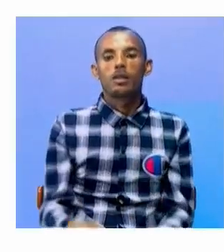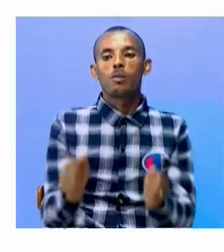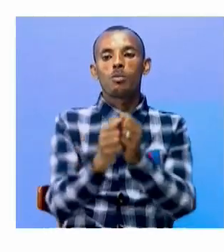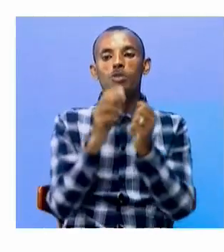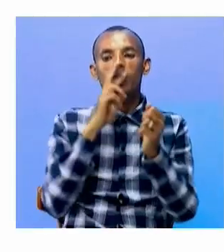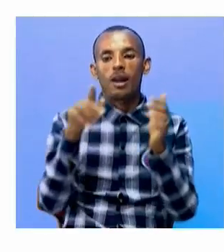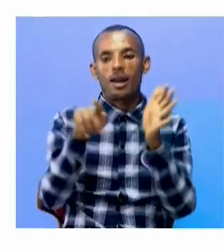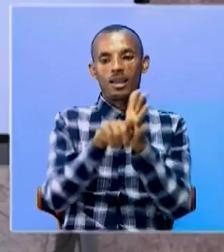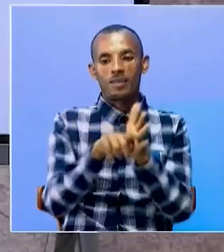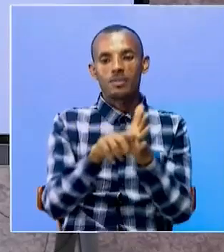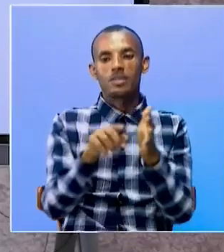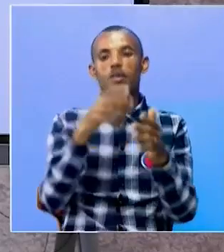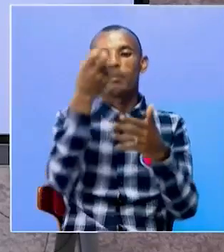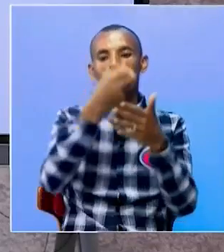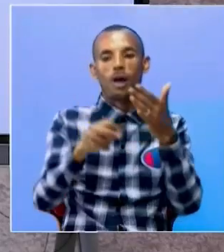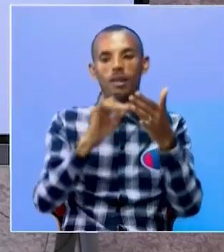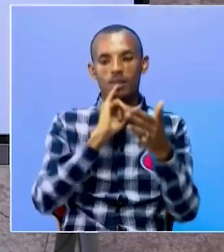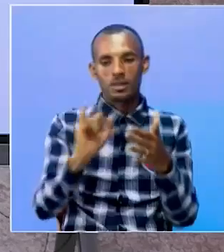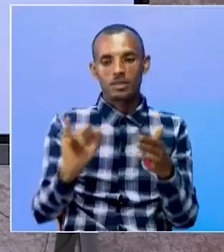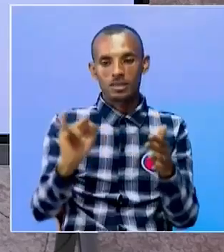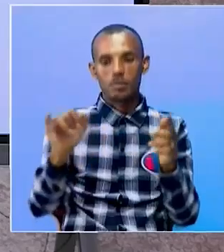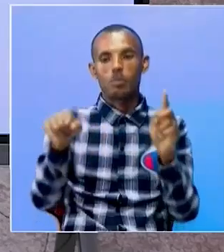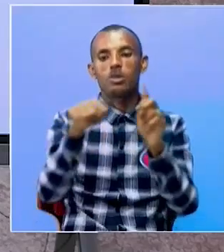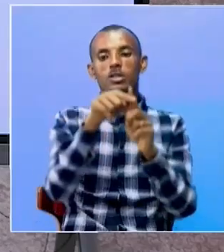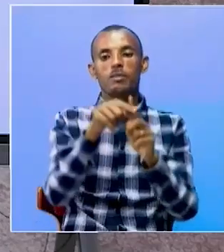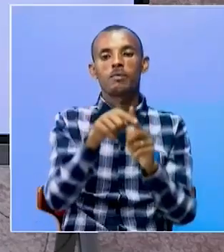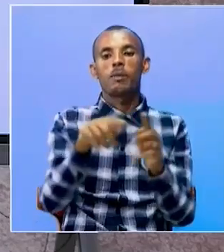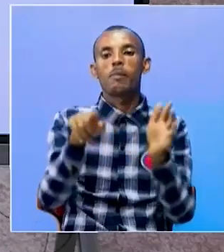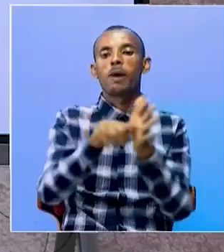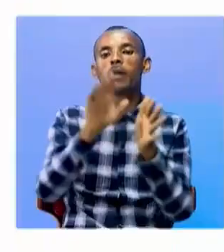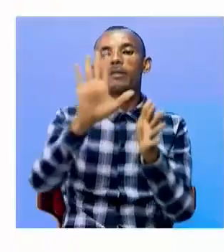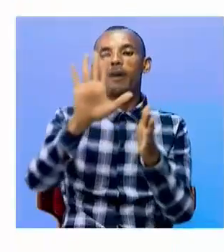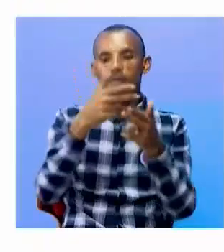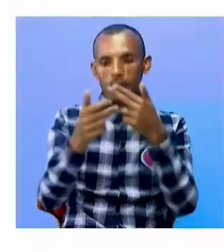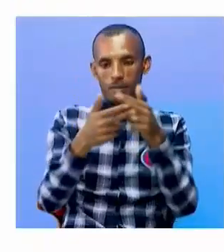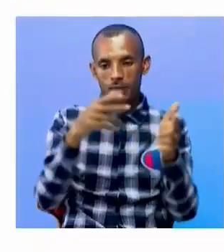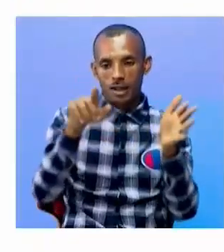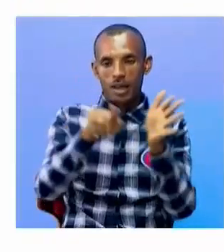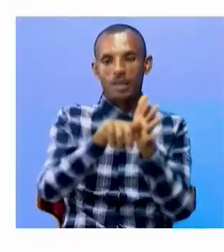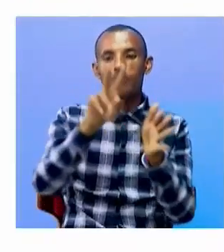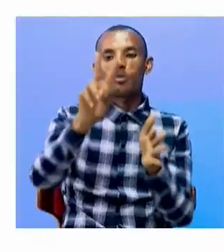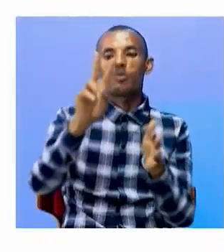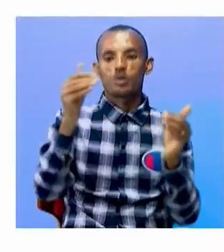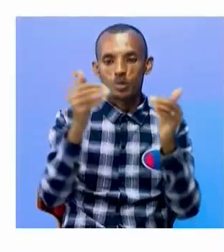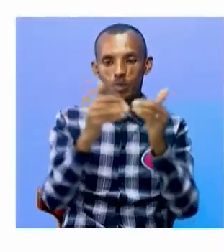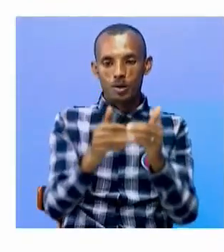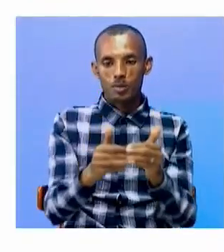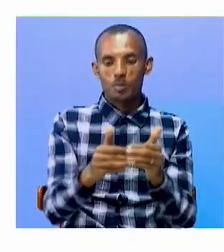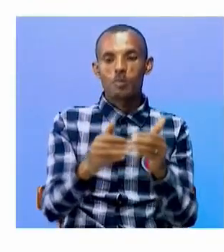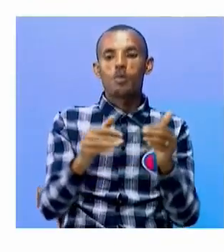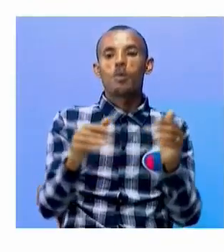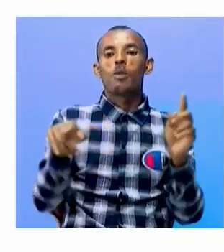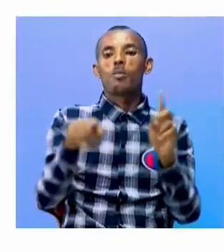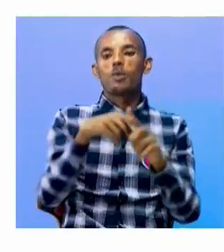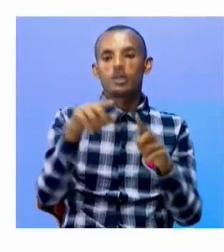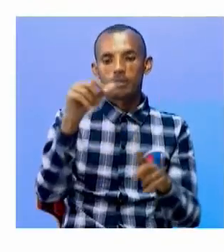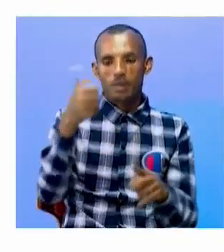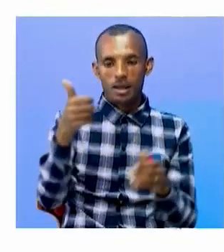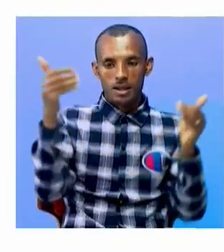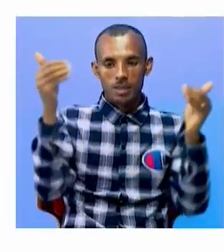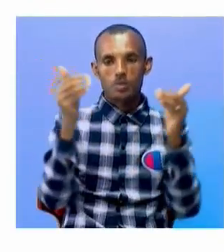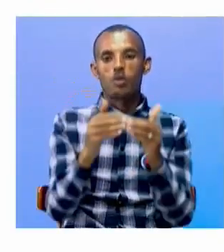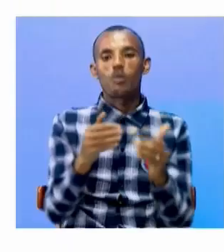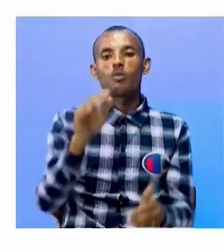negative, their product is positive. So -5 times -2, it is +10, is equal to